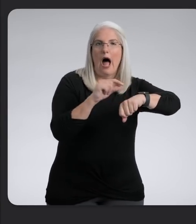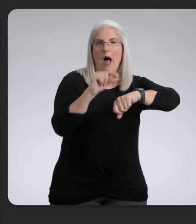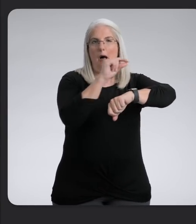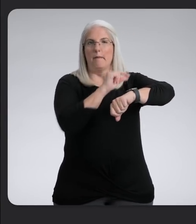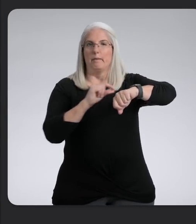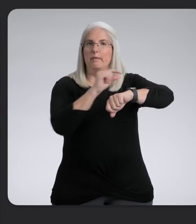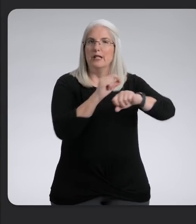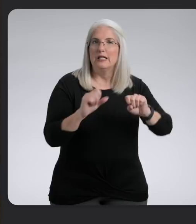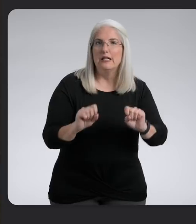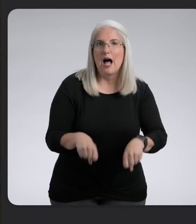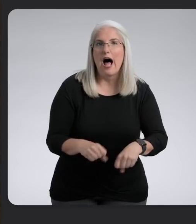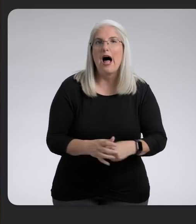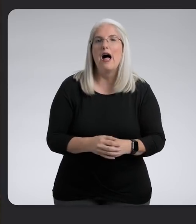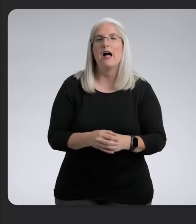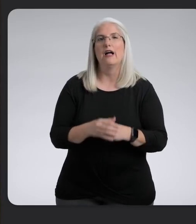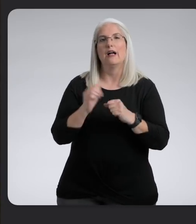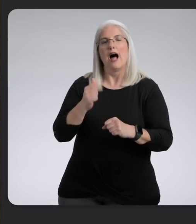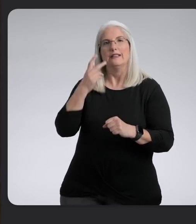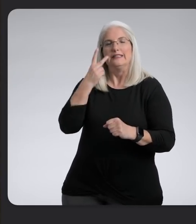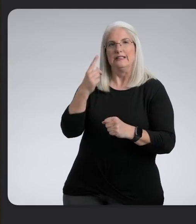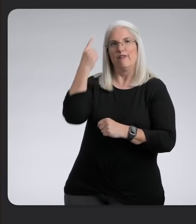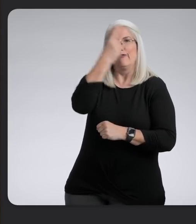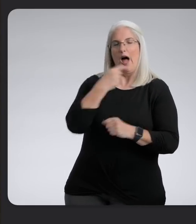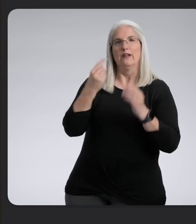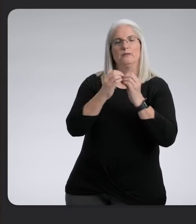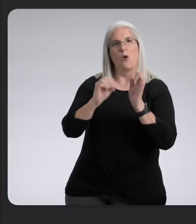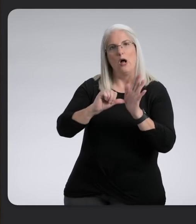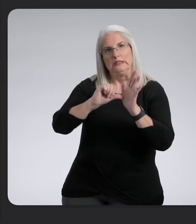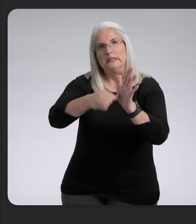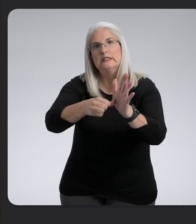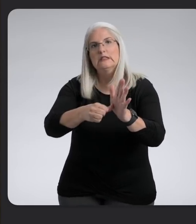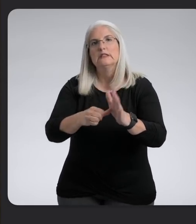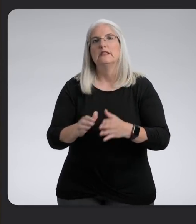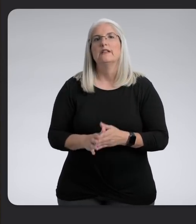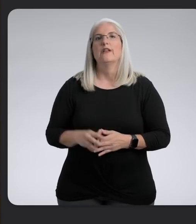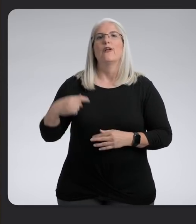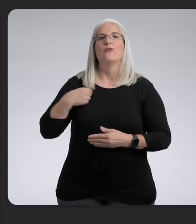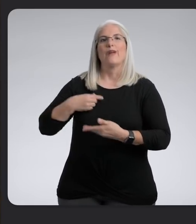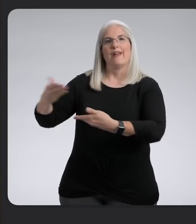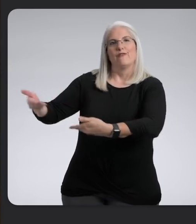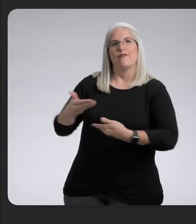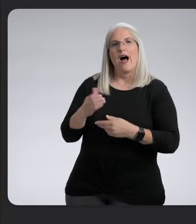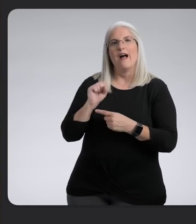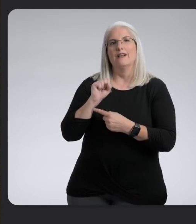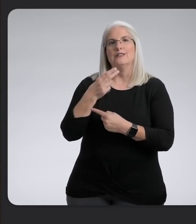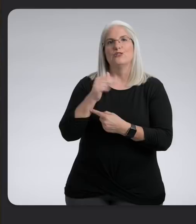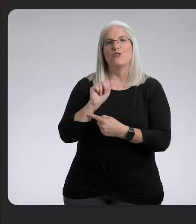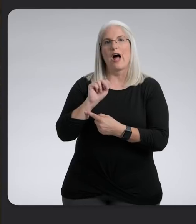subject stand out. This is really great to see live, so let me invite Chandra to show you a demo.